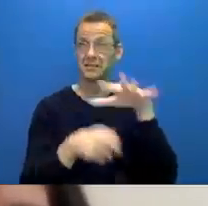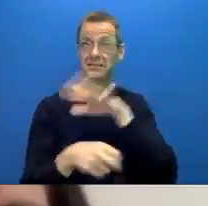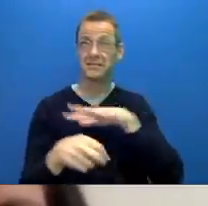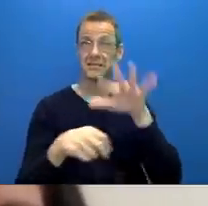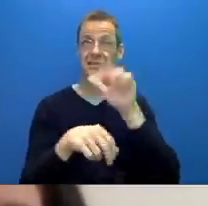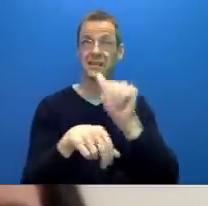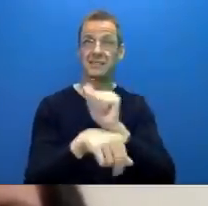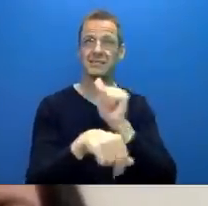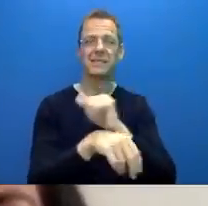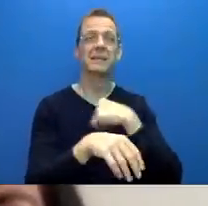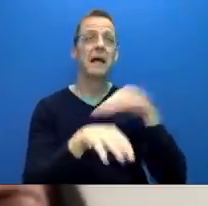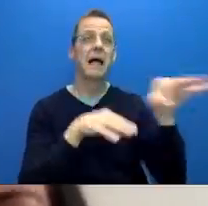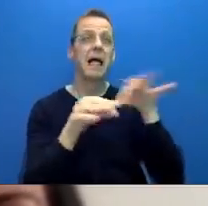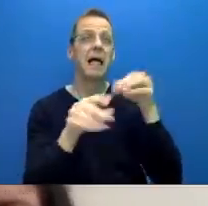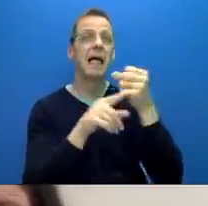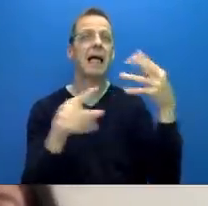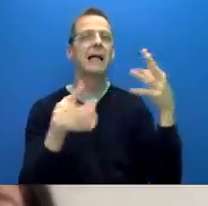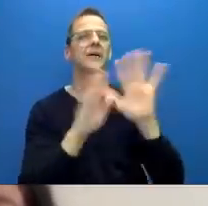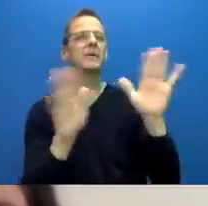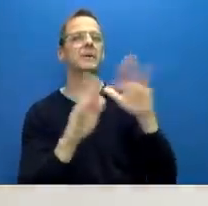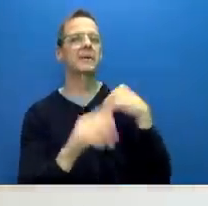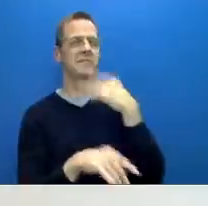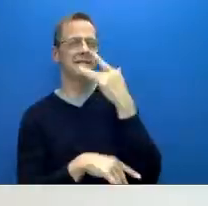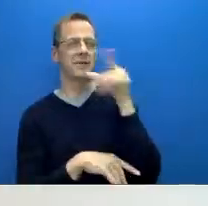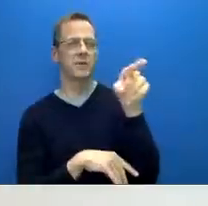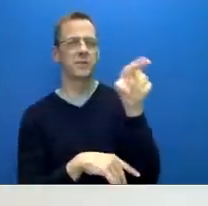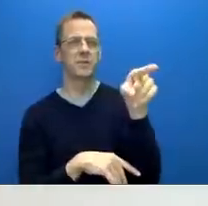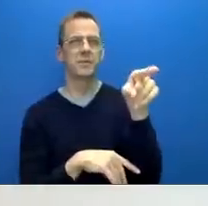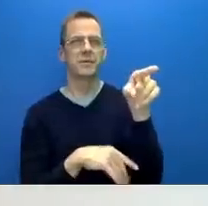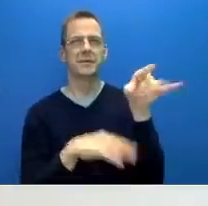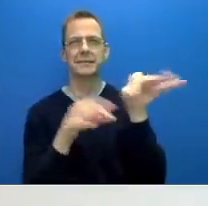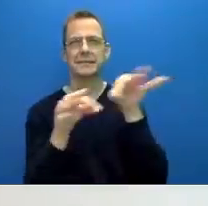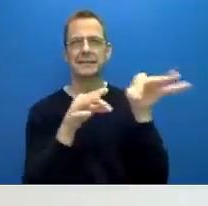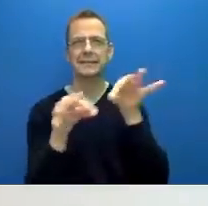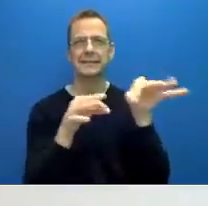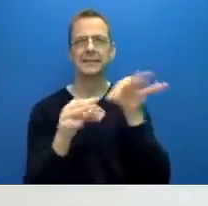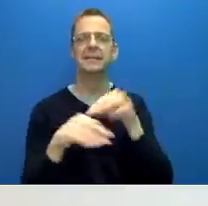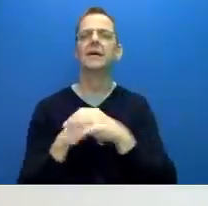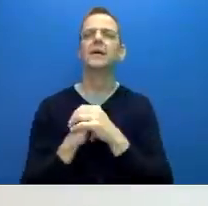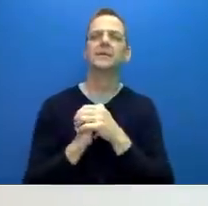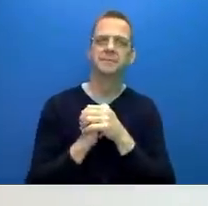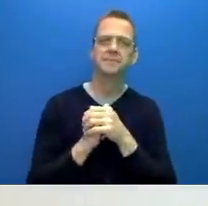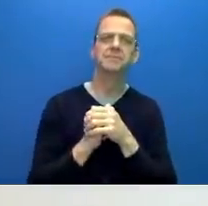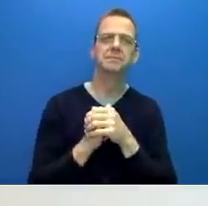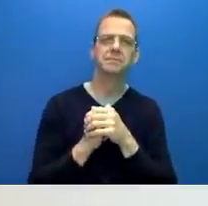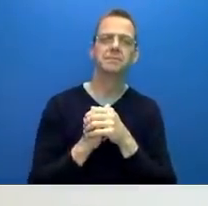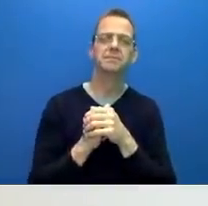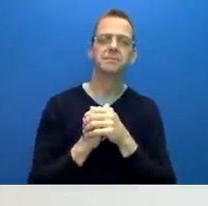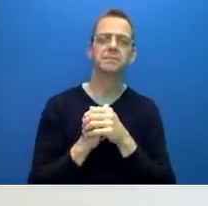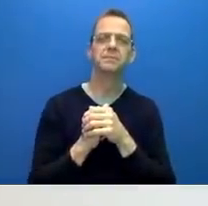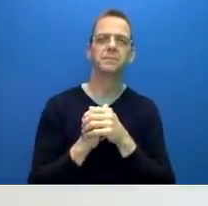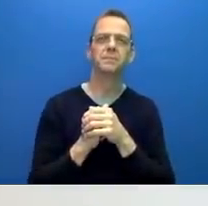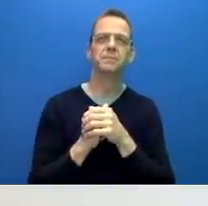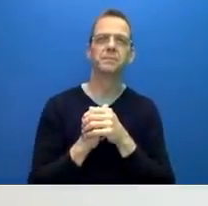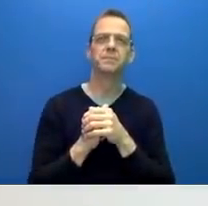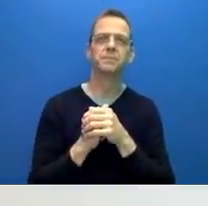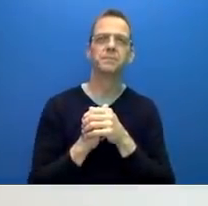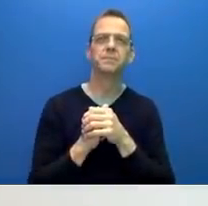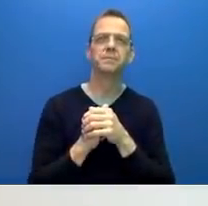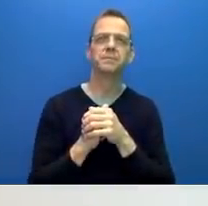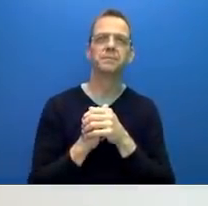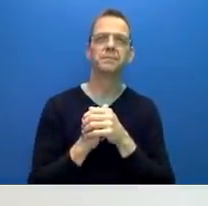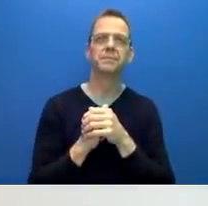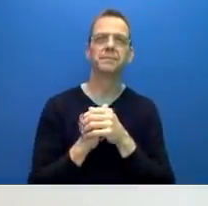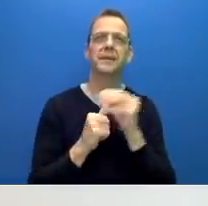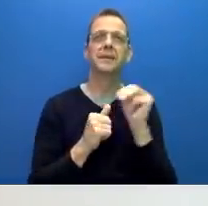to. Yeah, absolutely. So so MIS-C is multi-system inflammatory syndrome in children, and it's